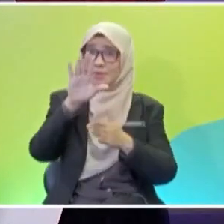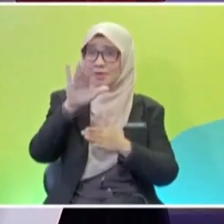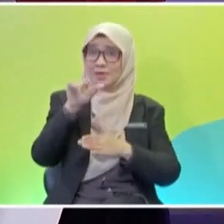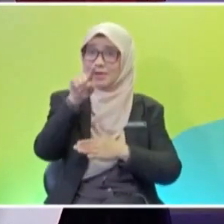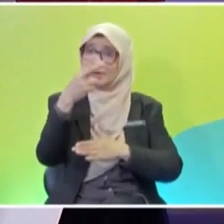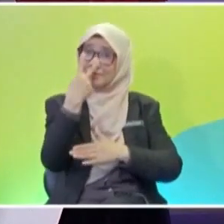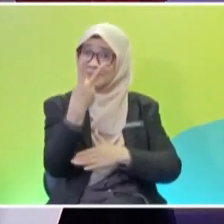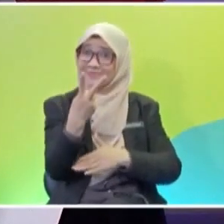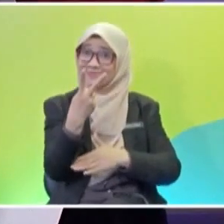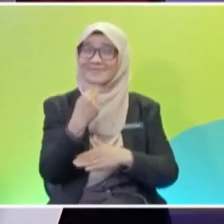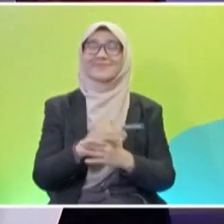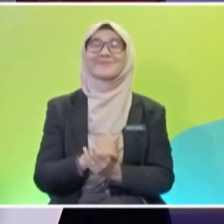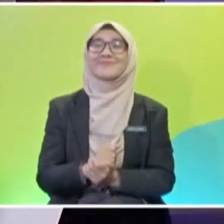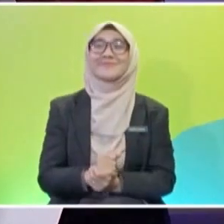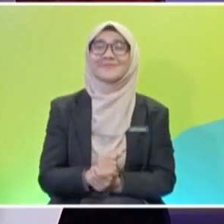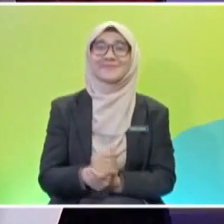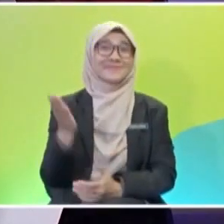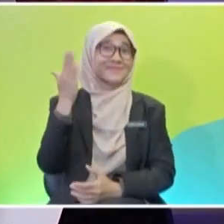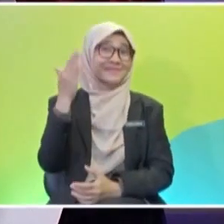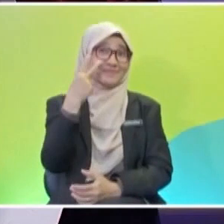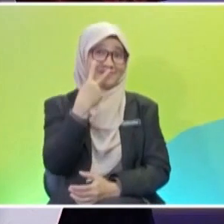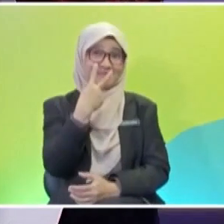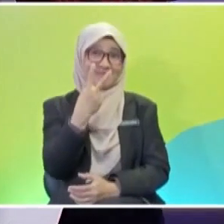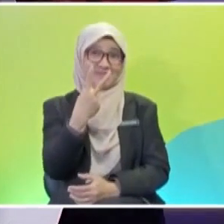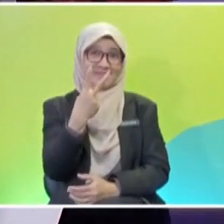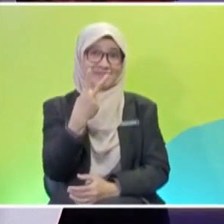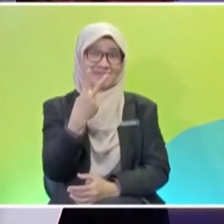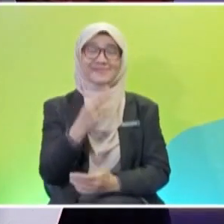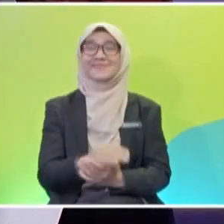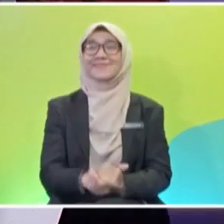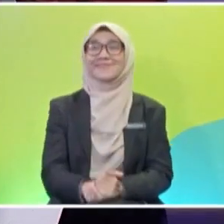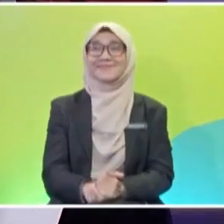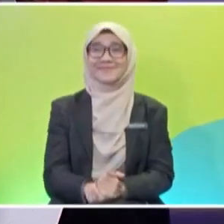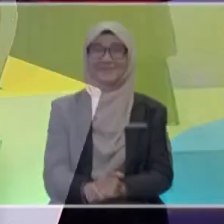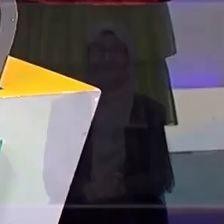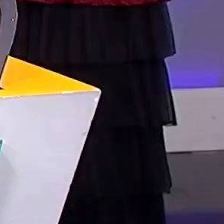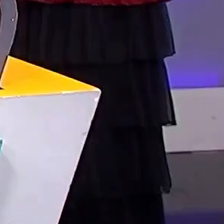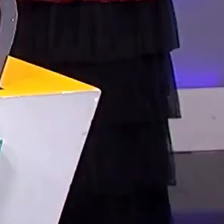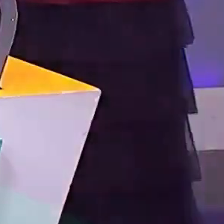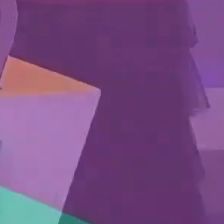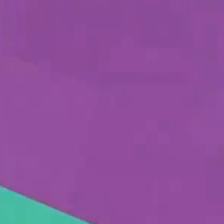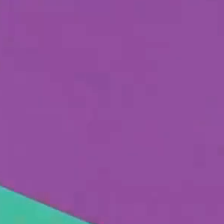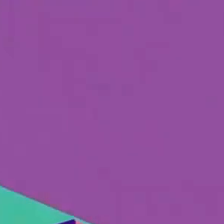I? Let's find out in our lesson today. All right.